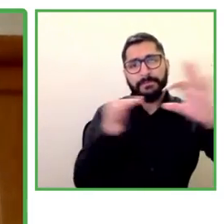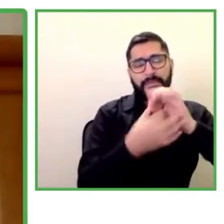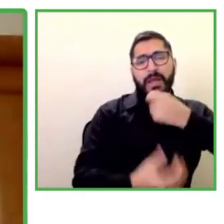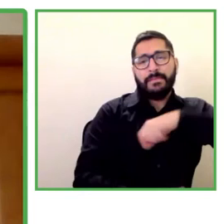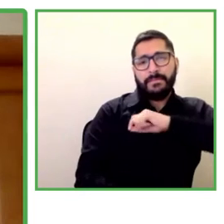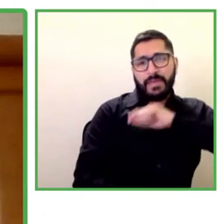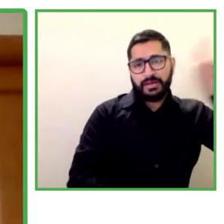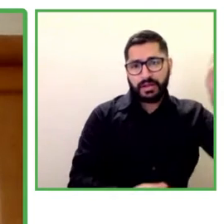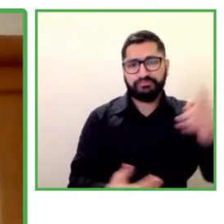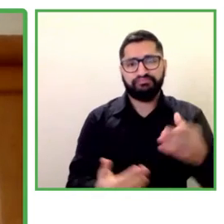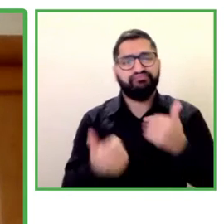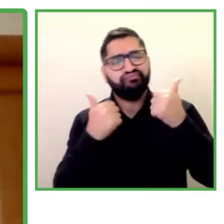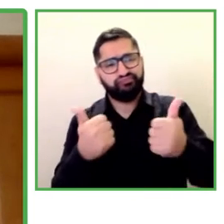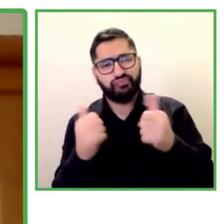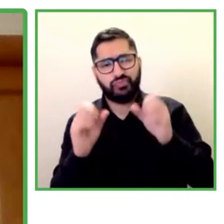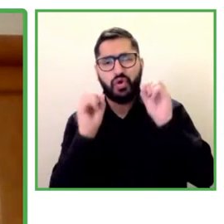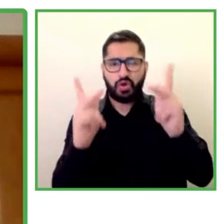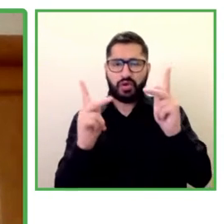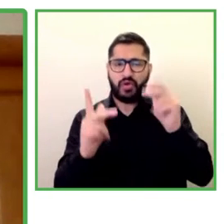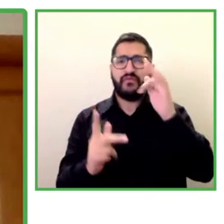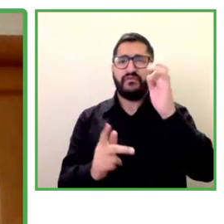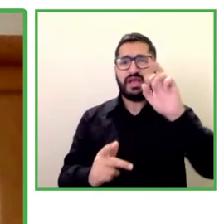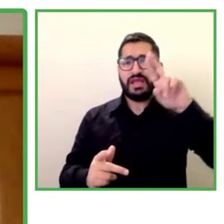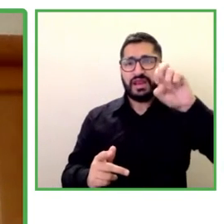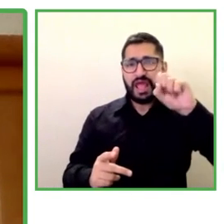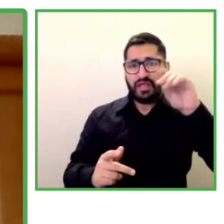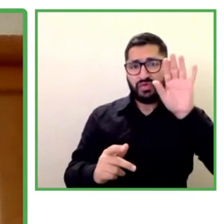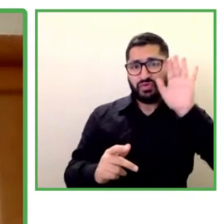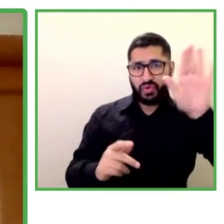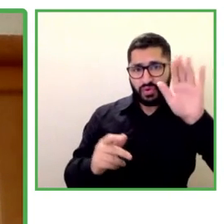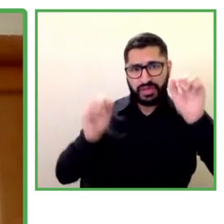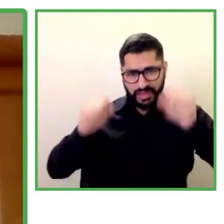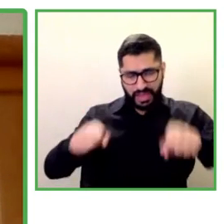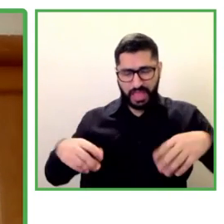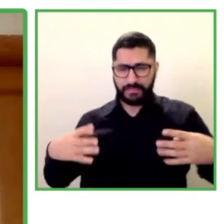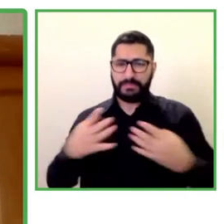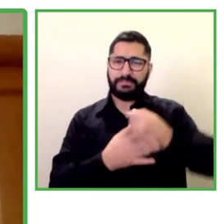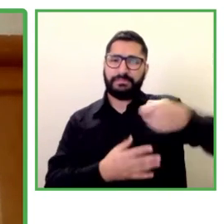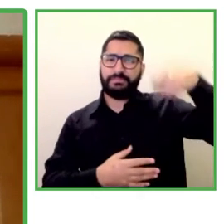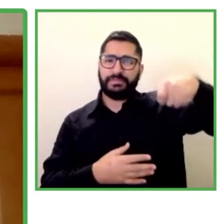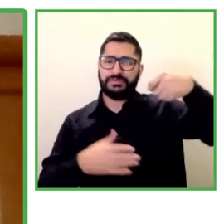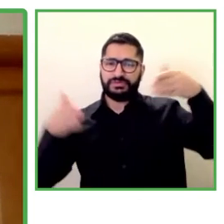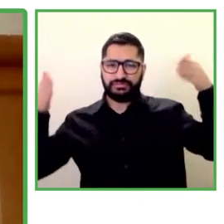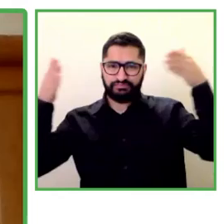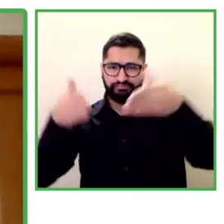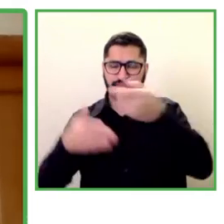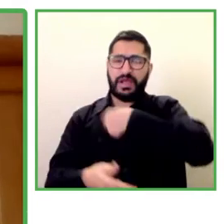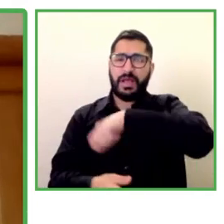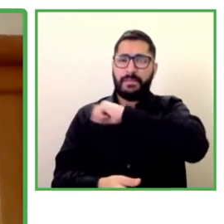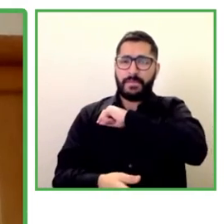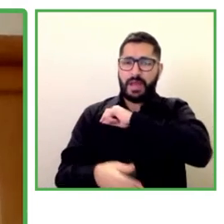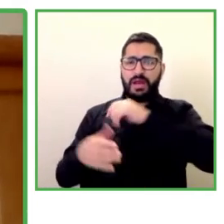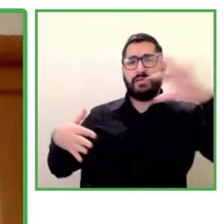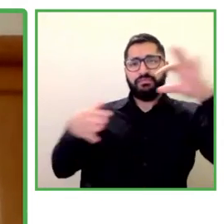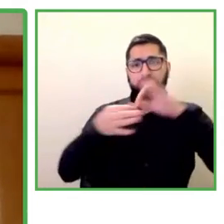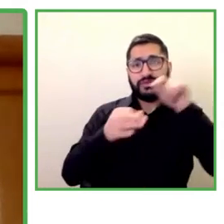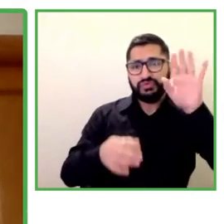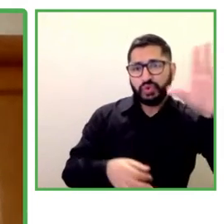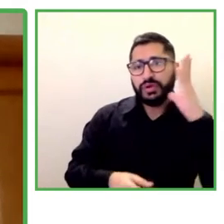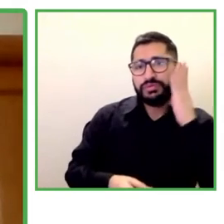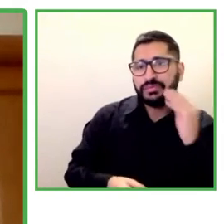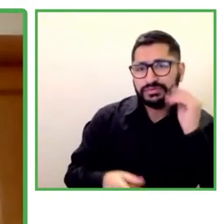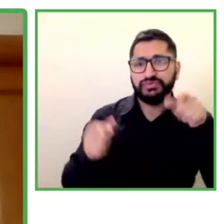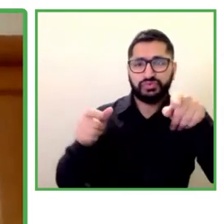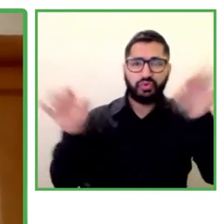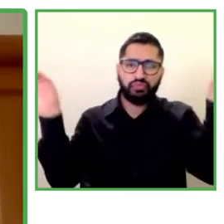Fernando Estrada is going to talk about that. He's the president of the of this network, and he's going to address that topic. He's